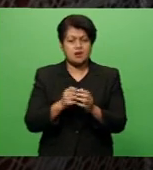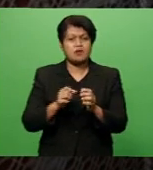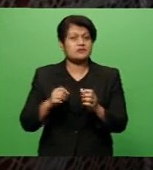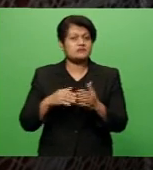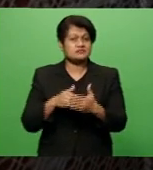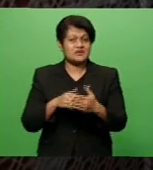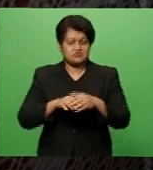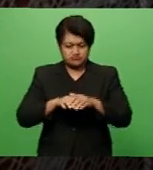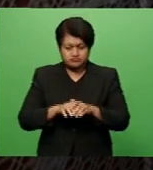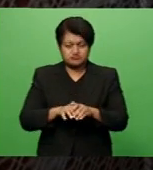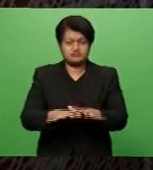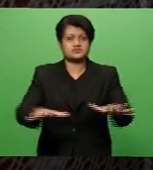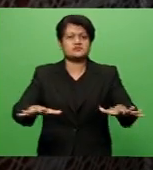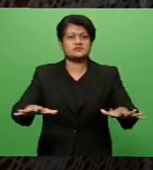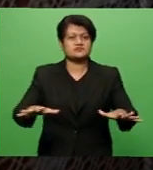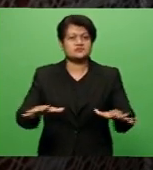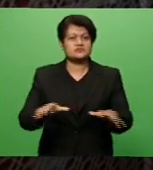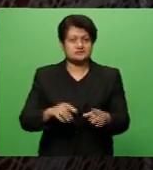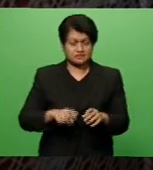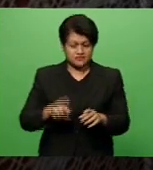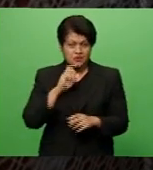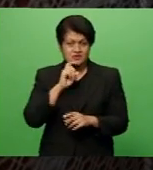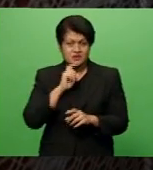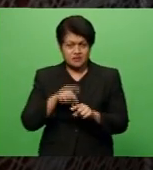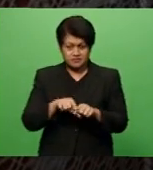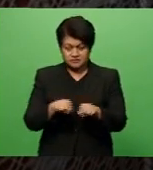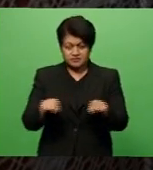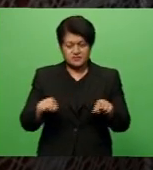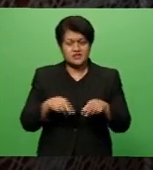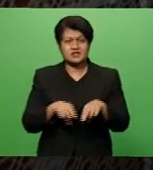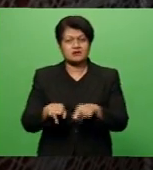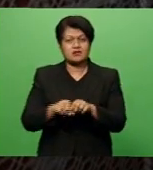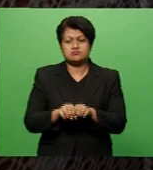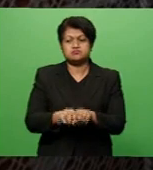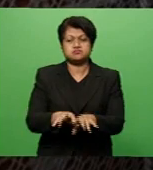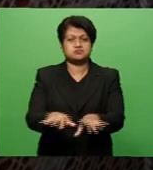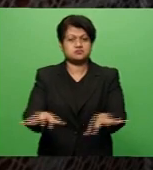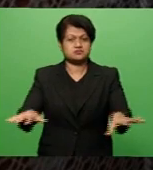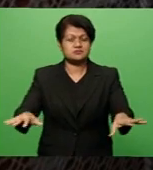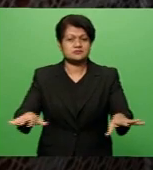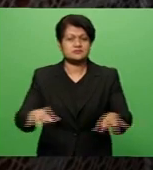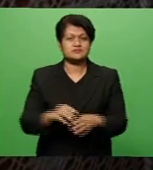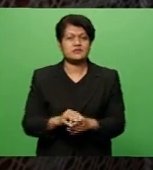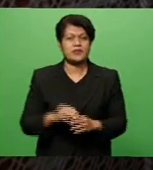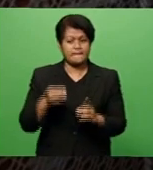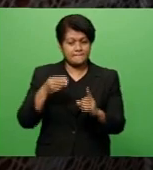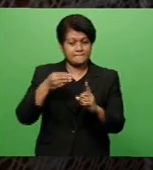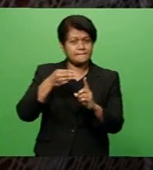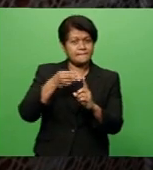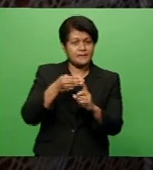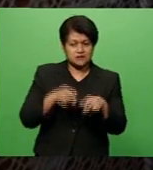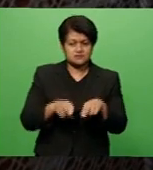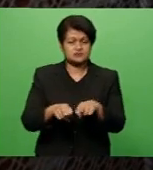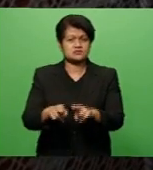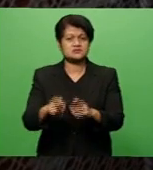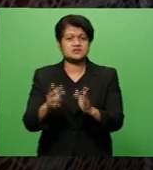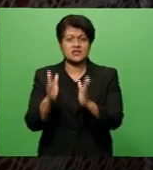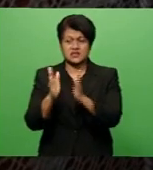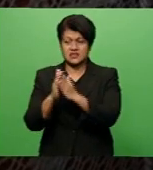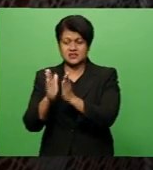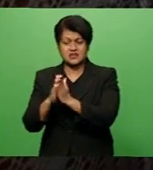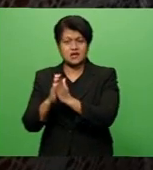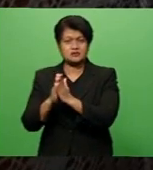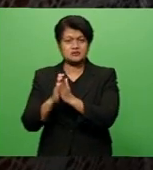and there was flooding everywhere. Today, Edwin, while the main access roads and the town area, while the waters